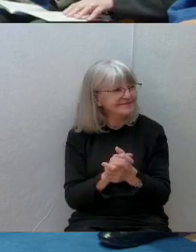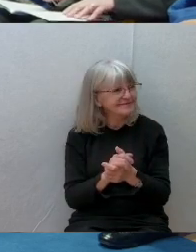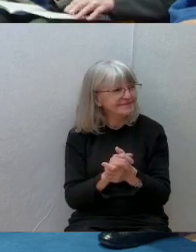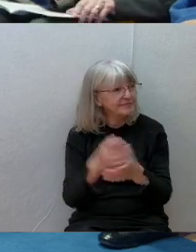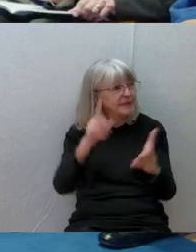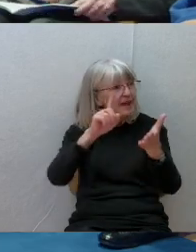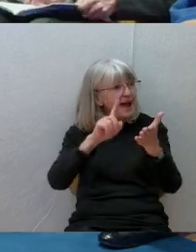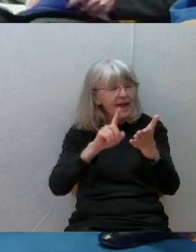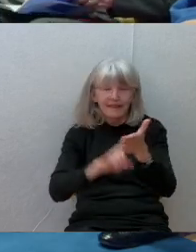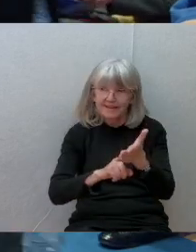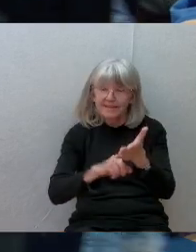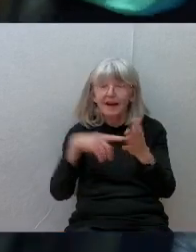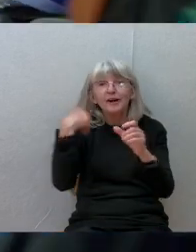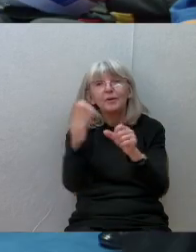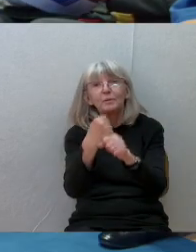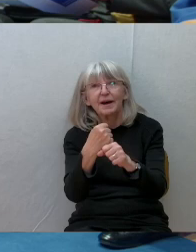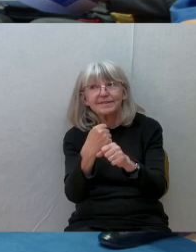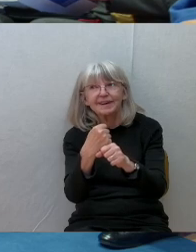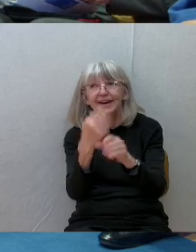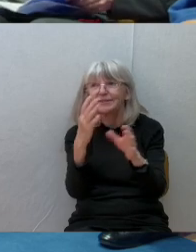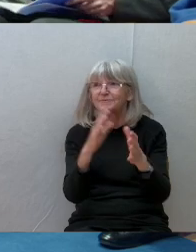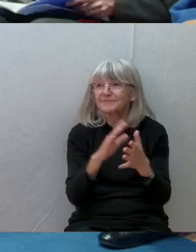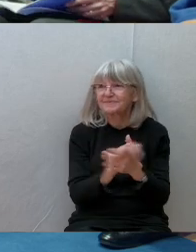Linda Gobadia.